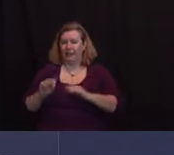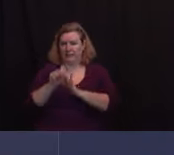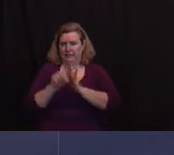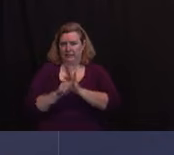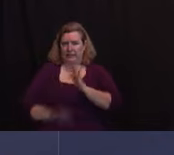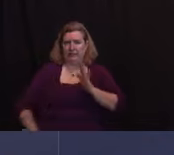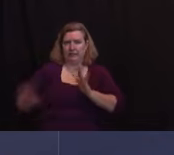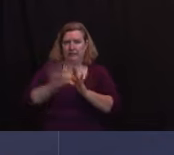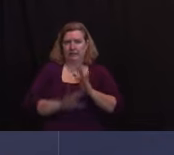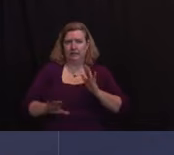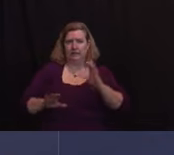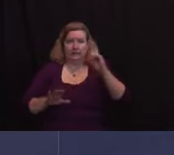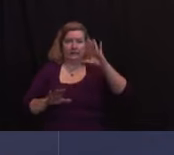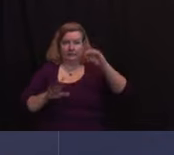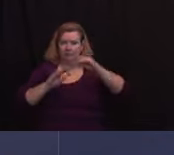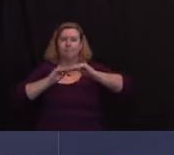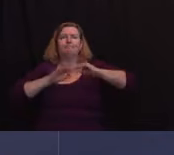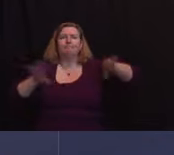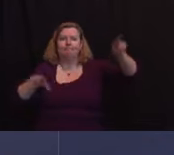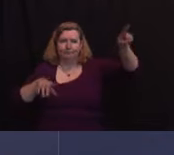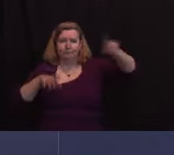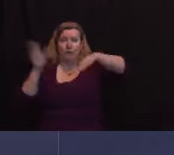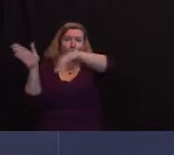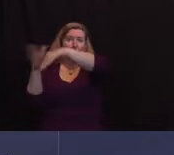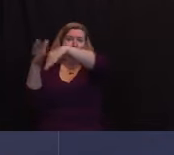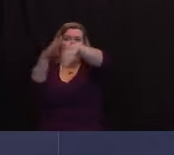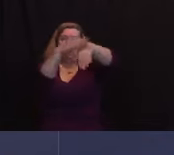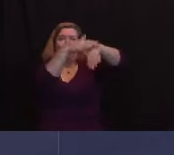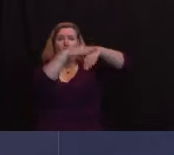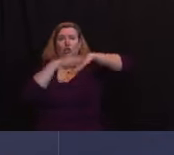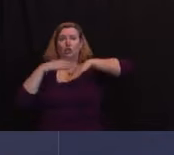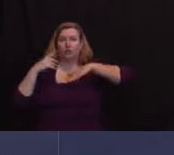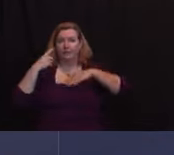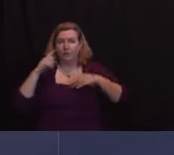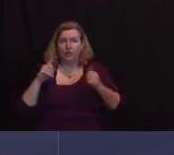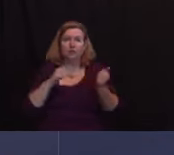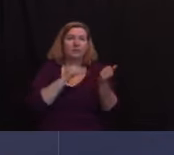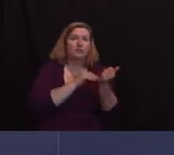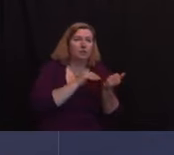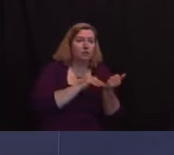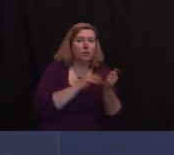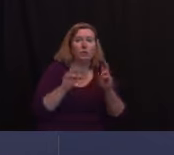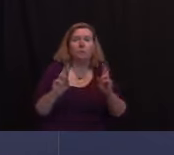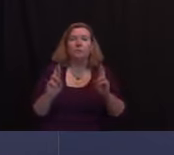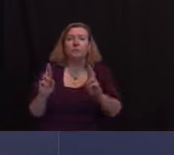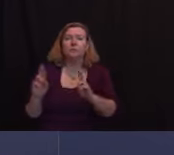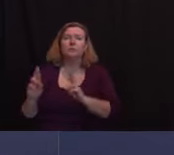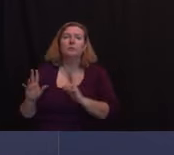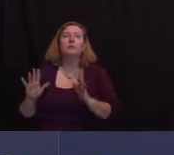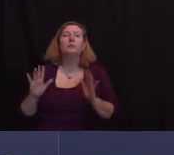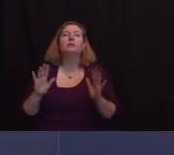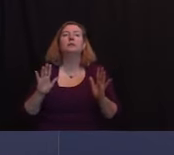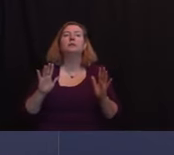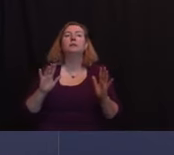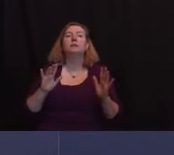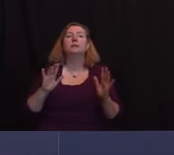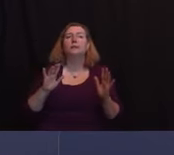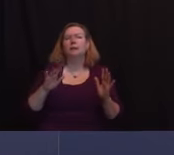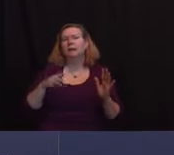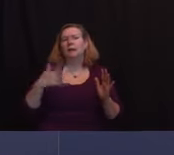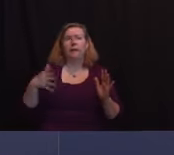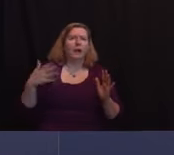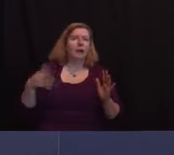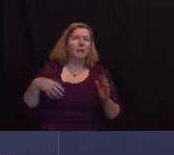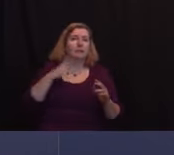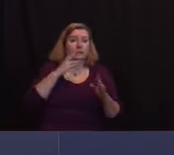has put out an alert for clinicians to be advised that, first of all, if you see somebody